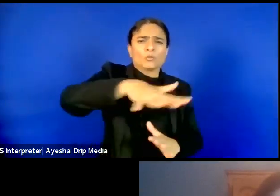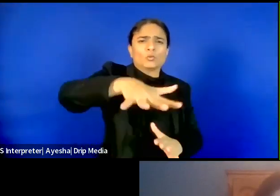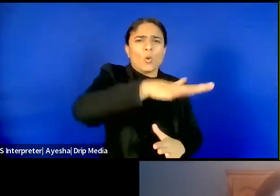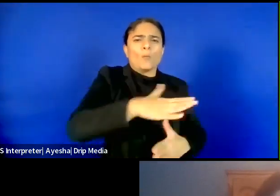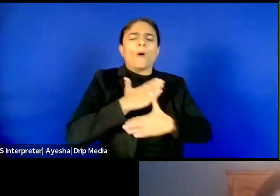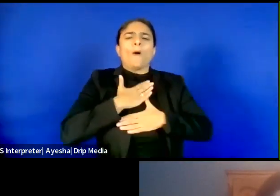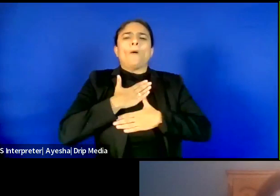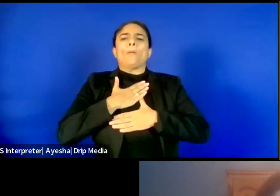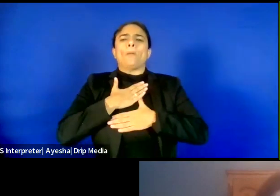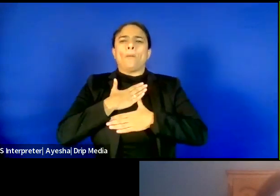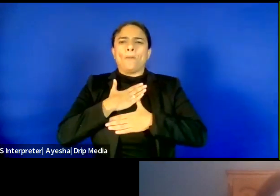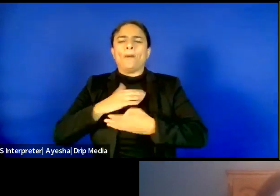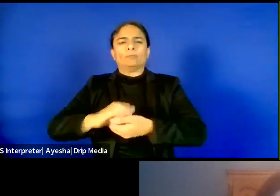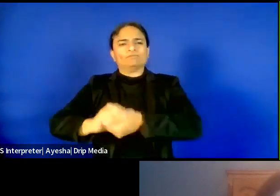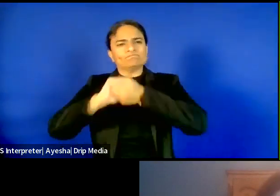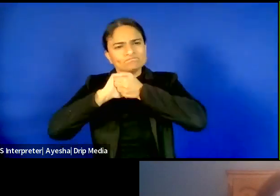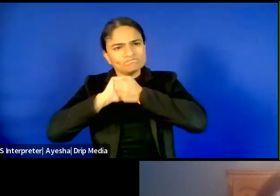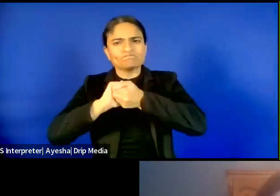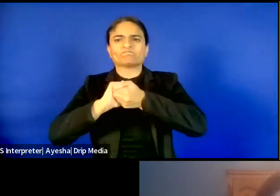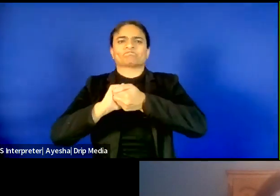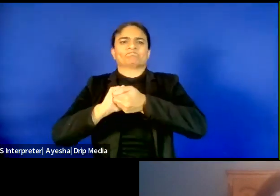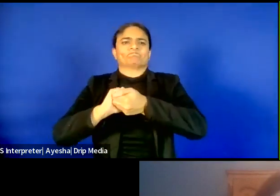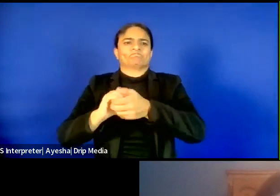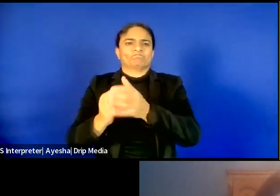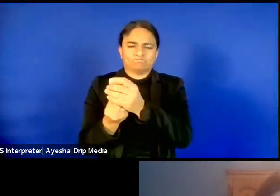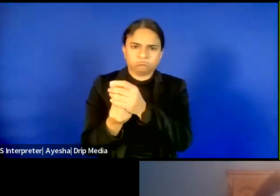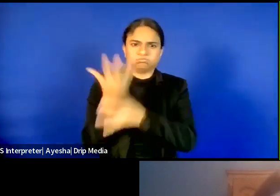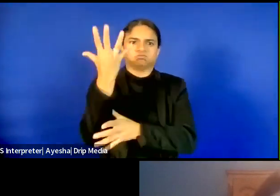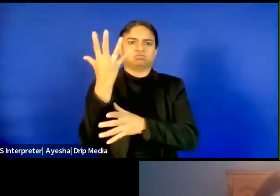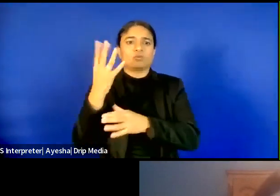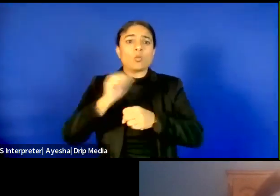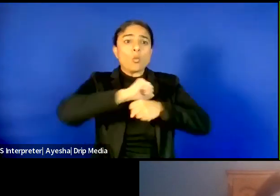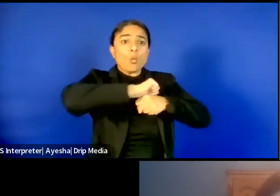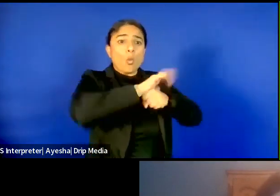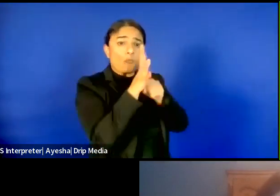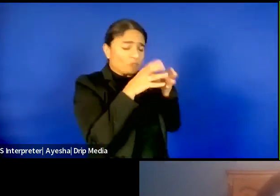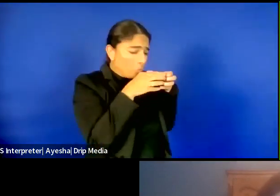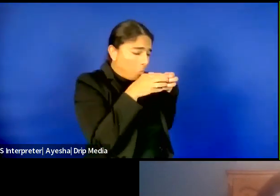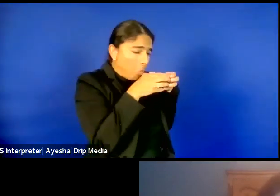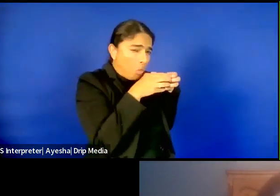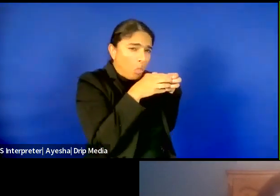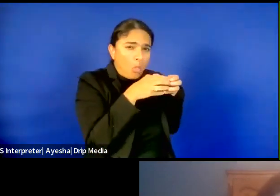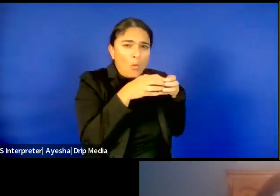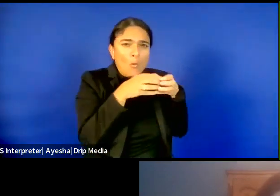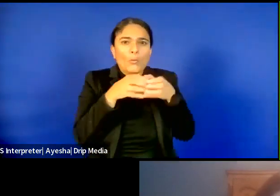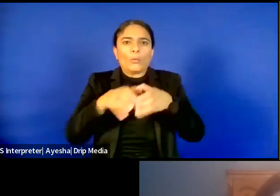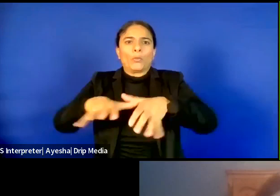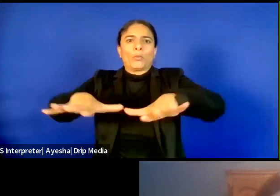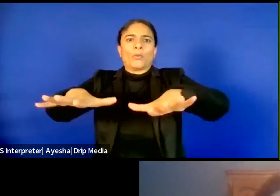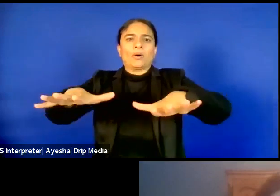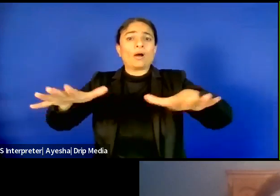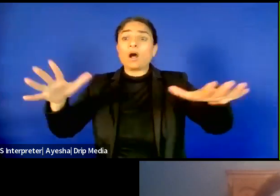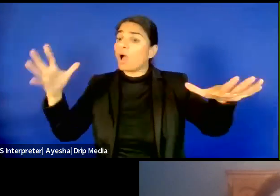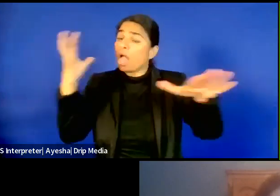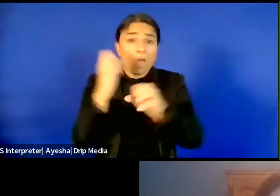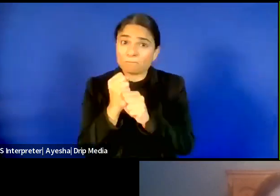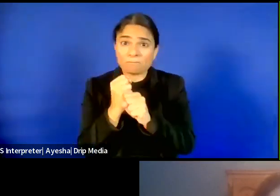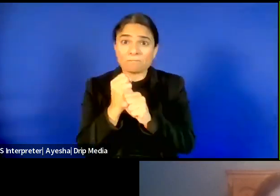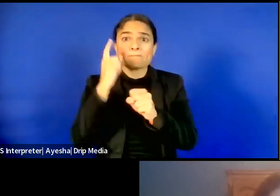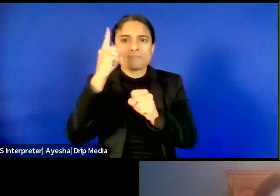of the pandemic, which isn't over, but it was the first time that Women Deliver had been able to convene